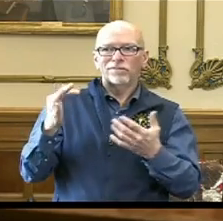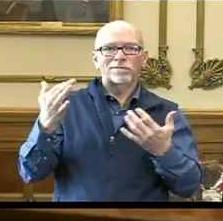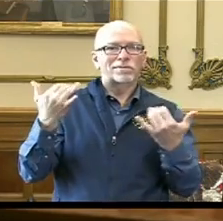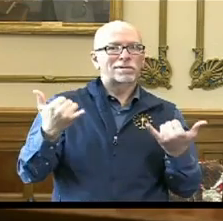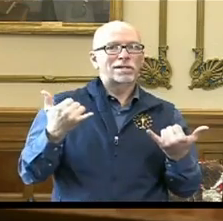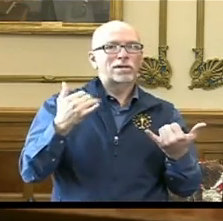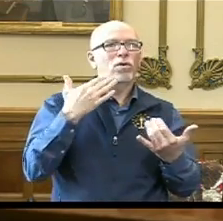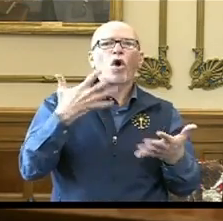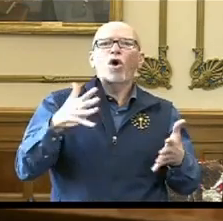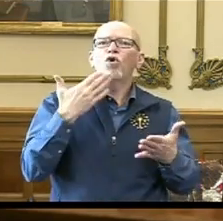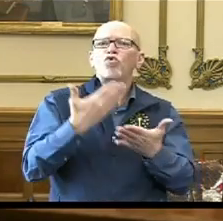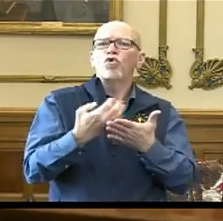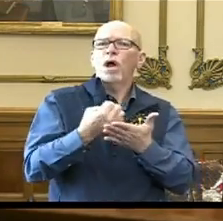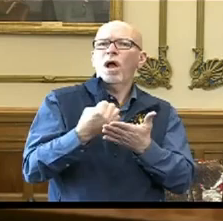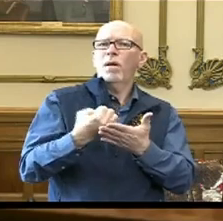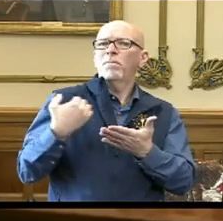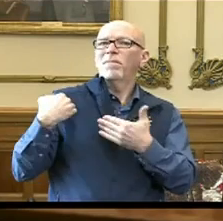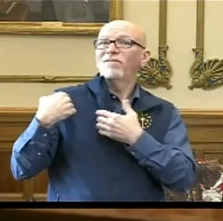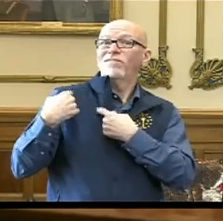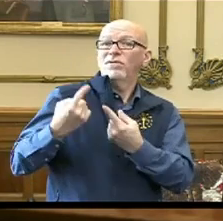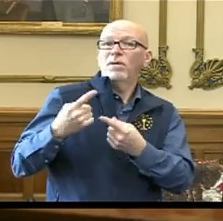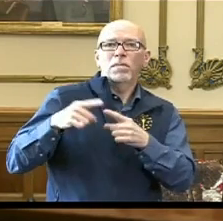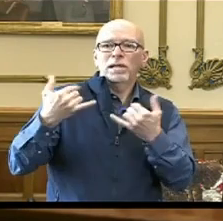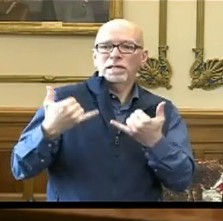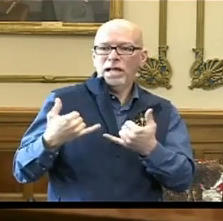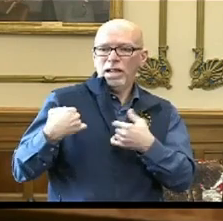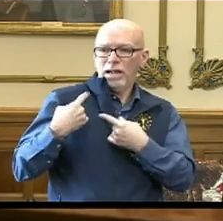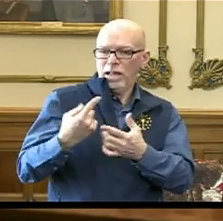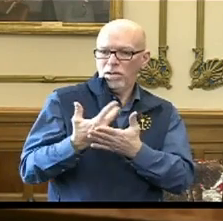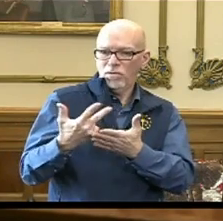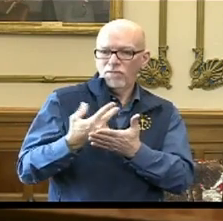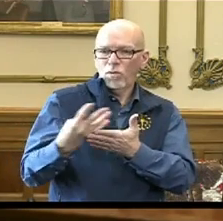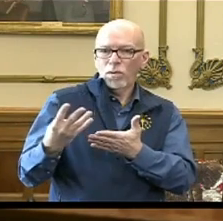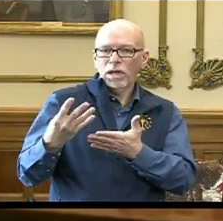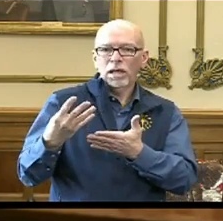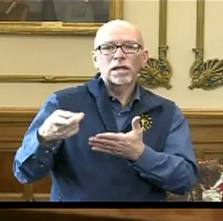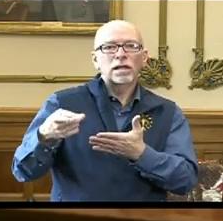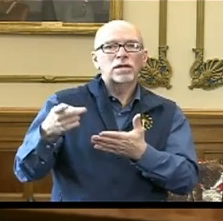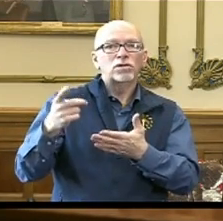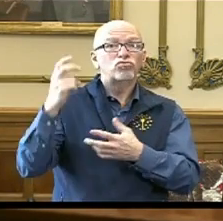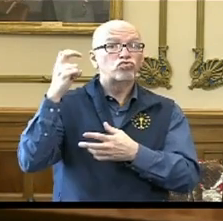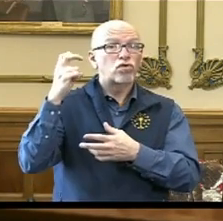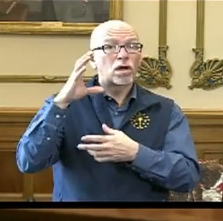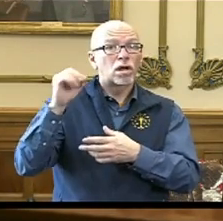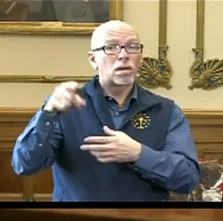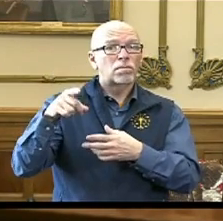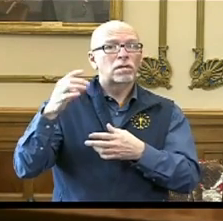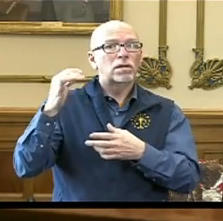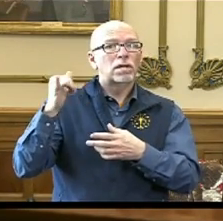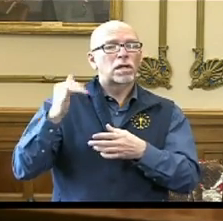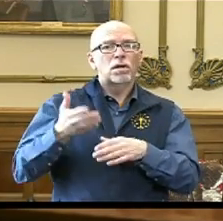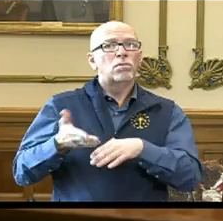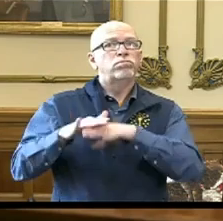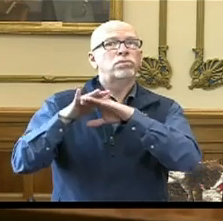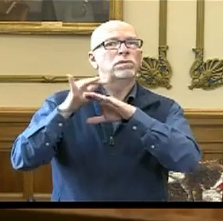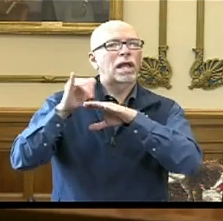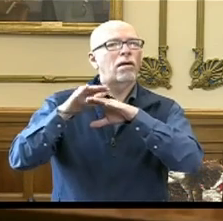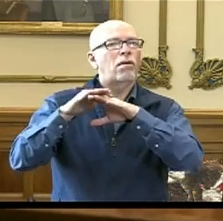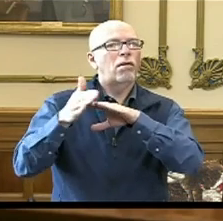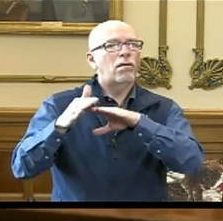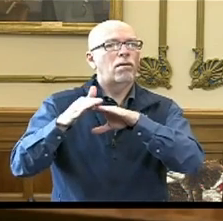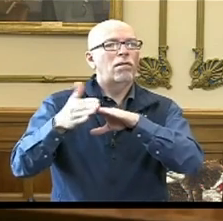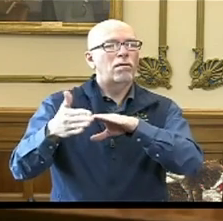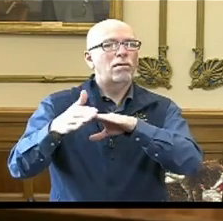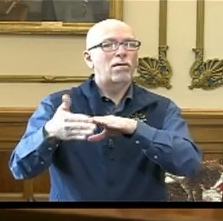really good economy. Now, over the last 3 to 4 weeks, volume's been falling off about 5% a